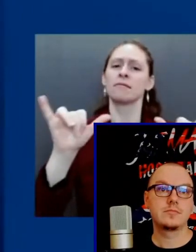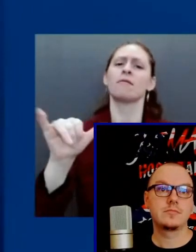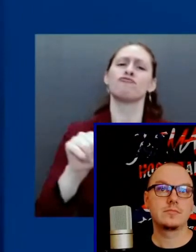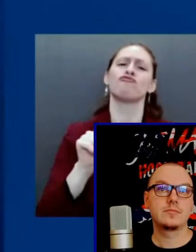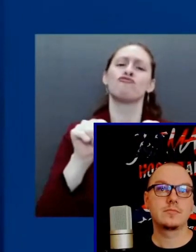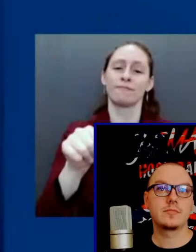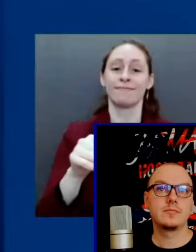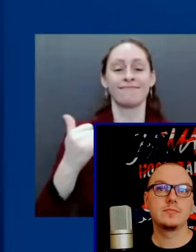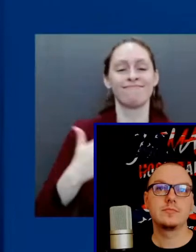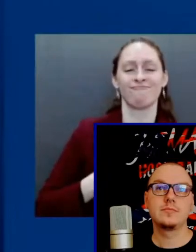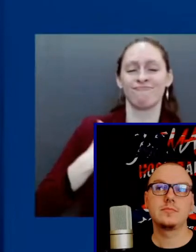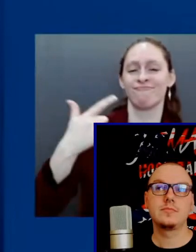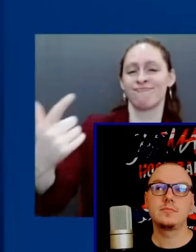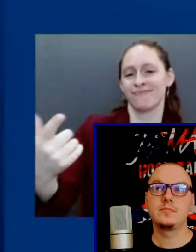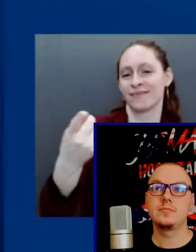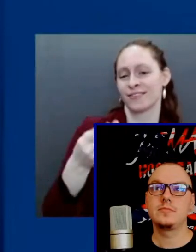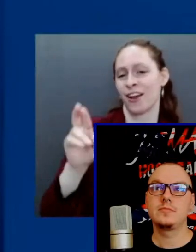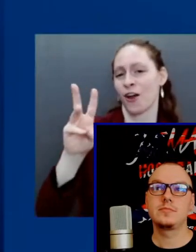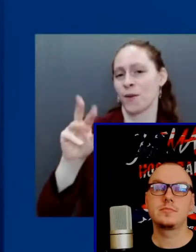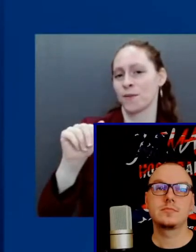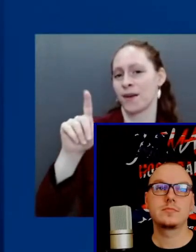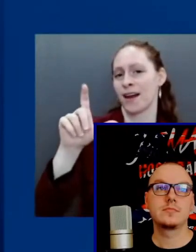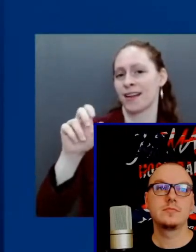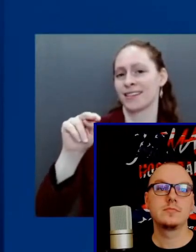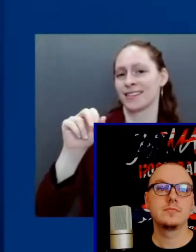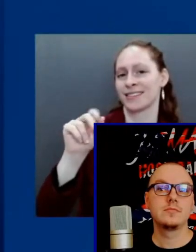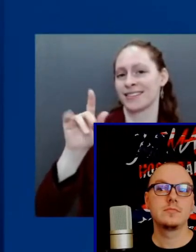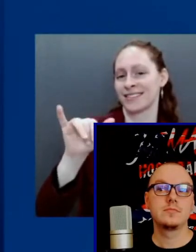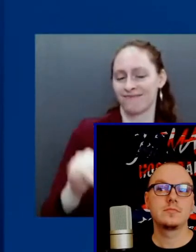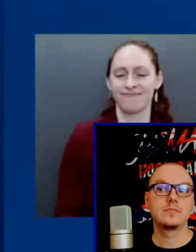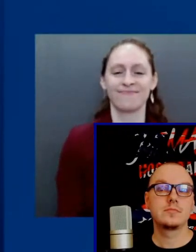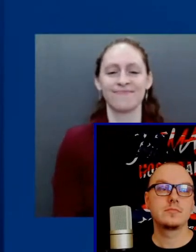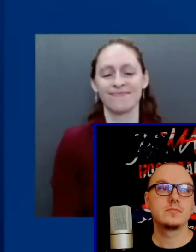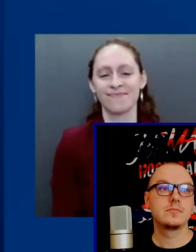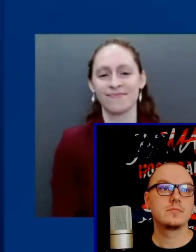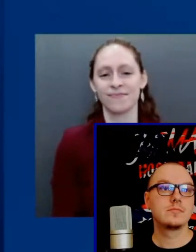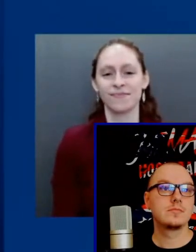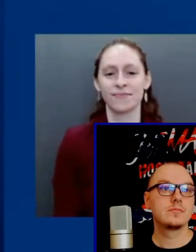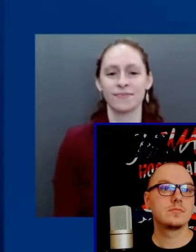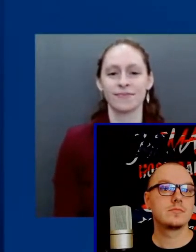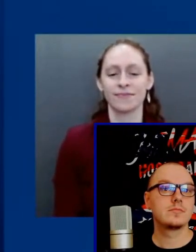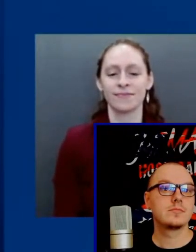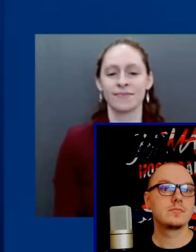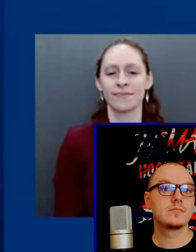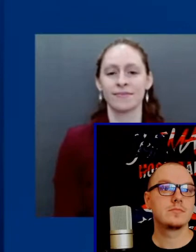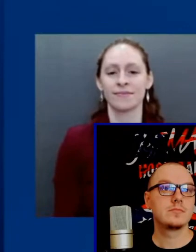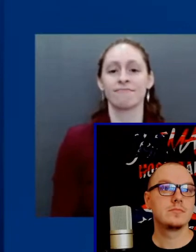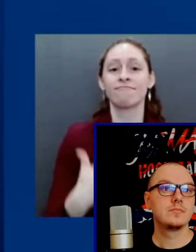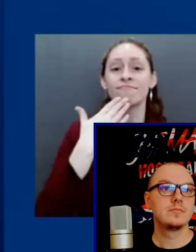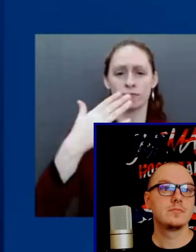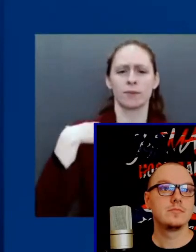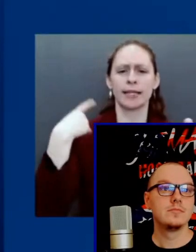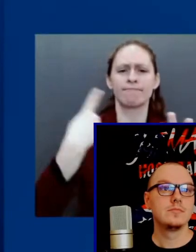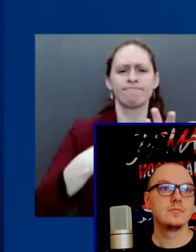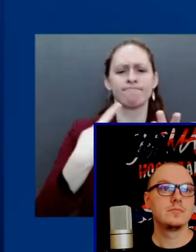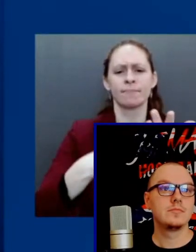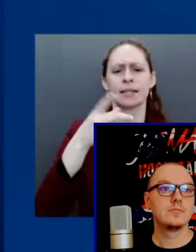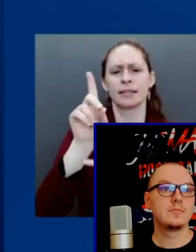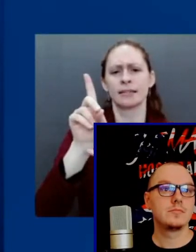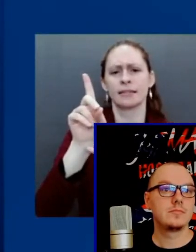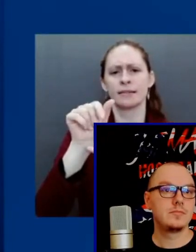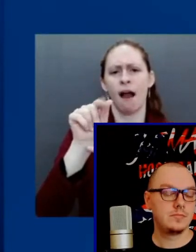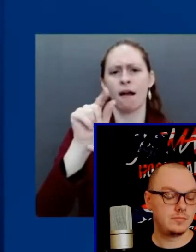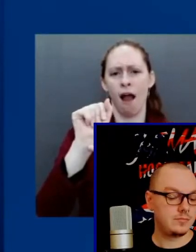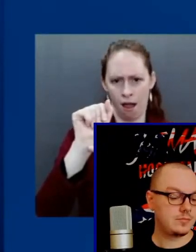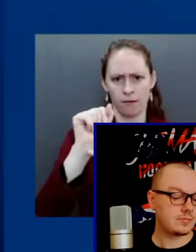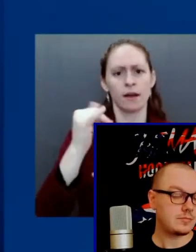Good morning. I'd like to start by walking you through today's data. The current 7-day daily average of cases is about